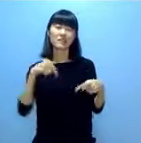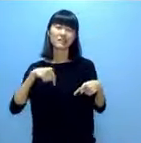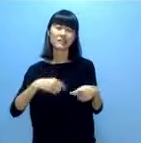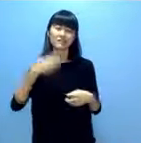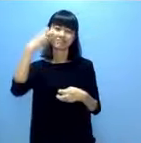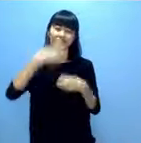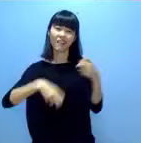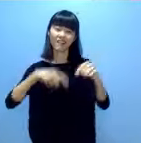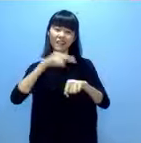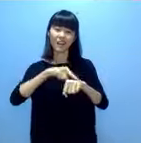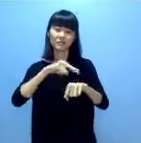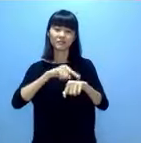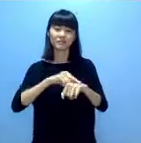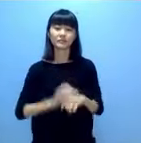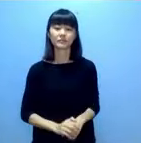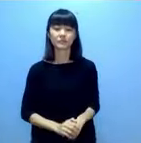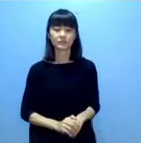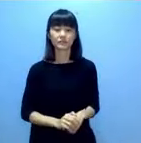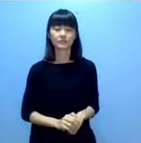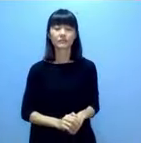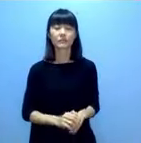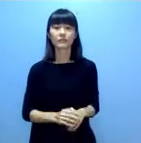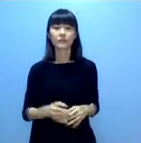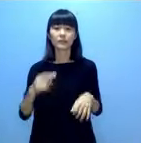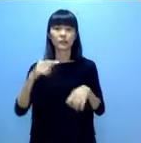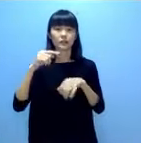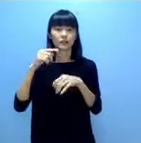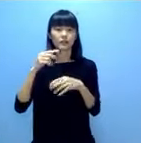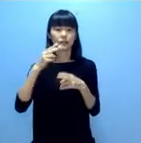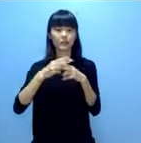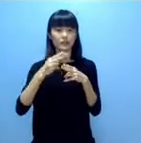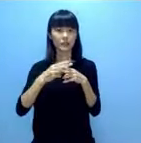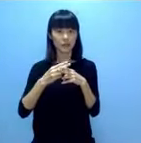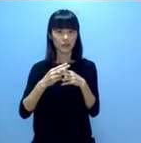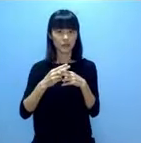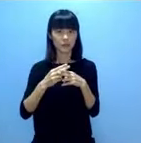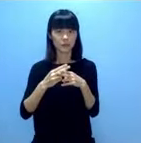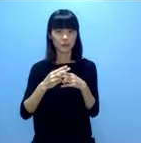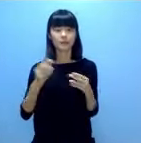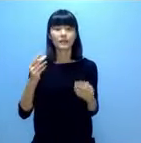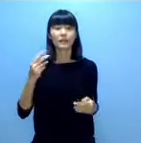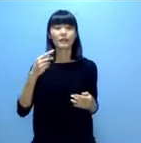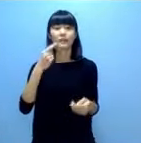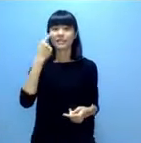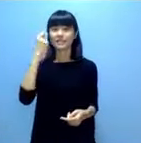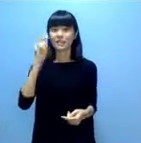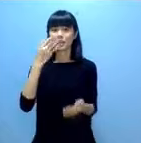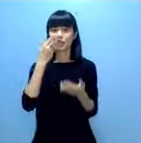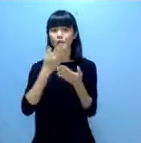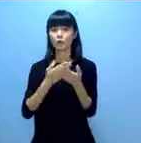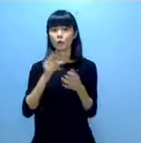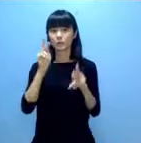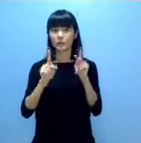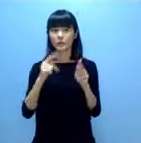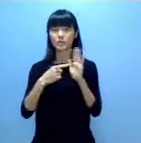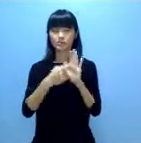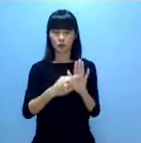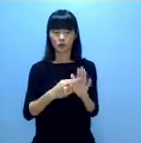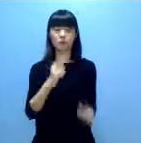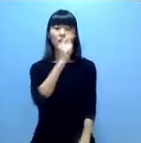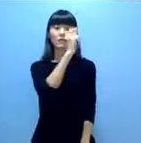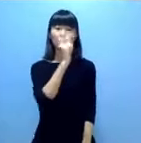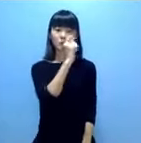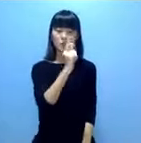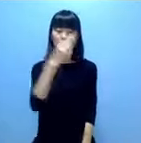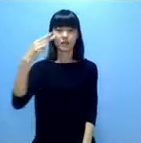challenging time. As the name suggests, it is the Good People Show. So every Tuesday and Thursday at 8 p.m., we